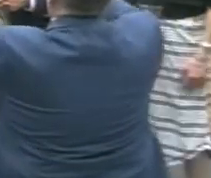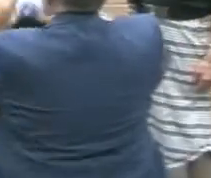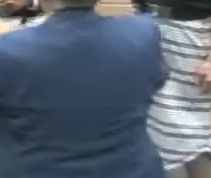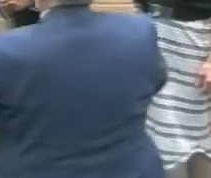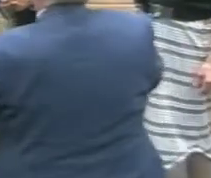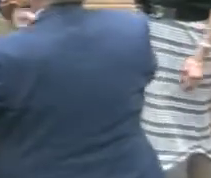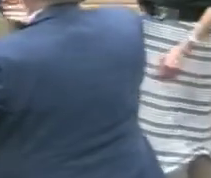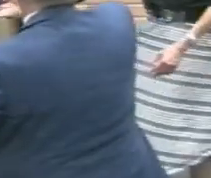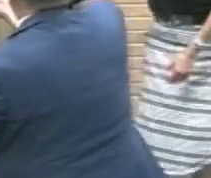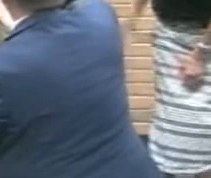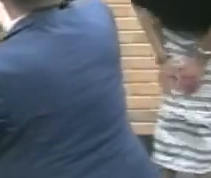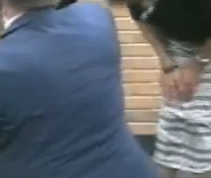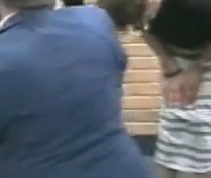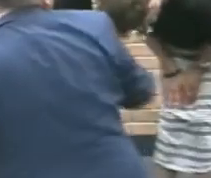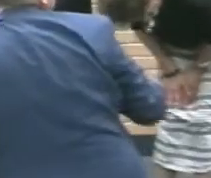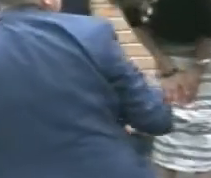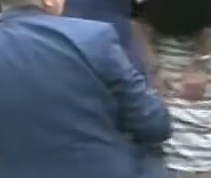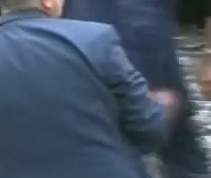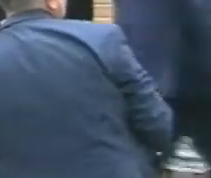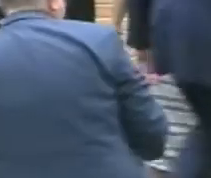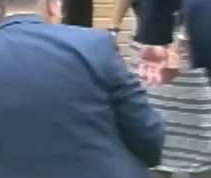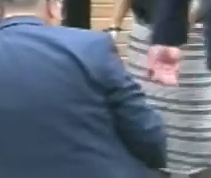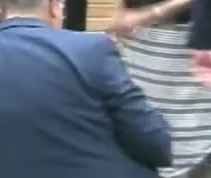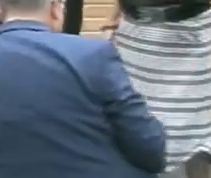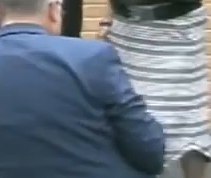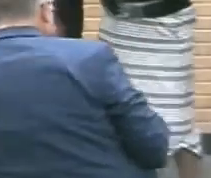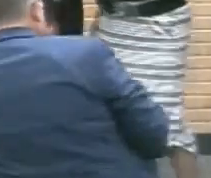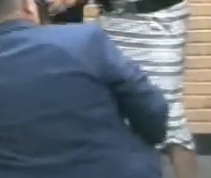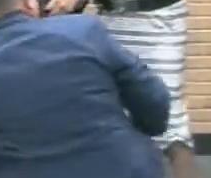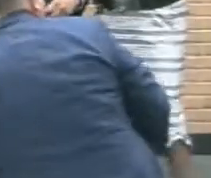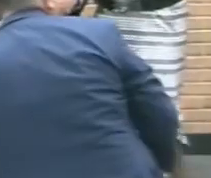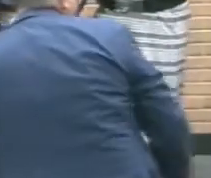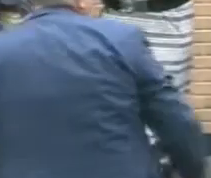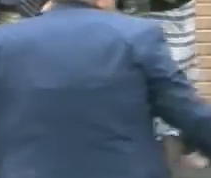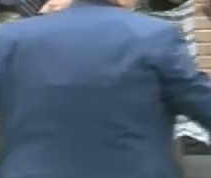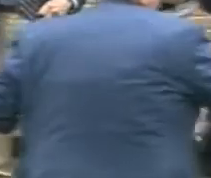I'll give you another one here, too.